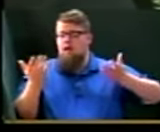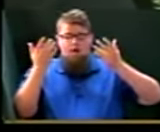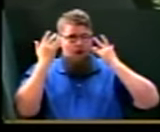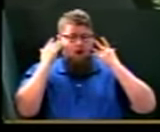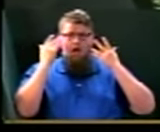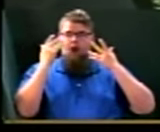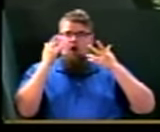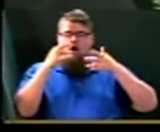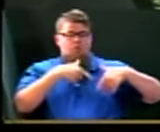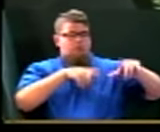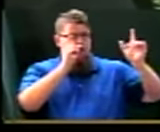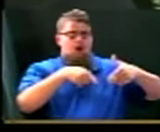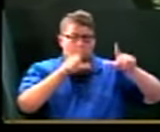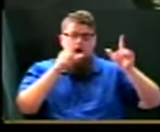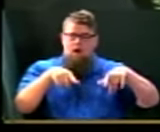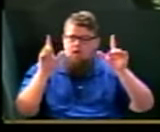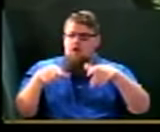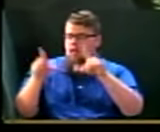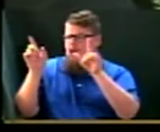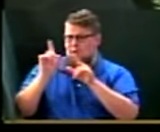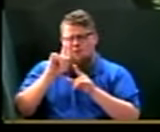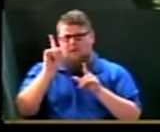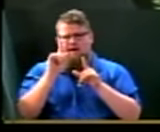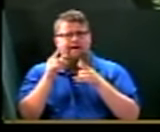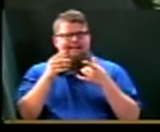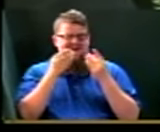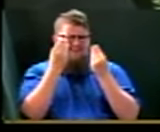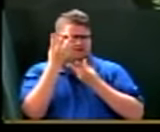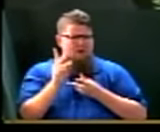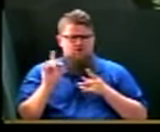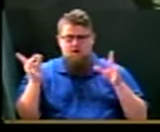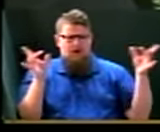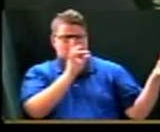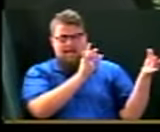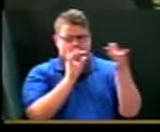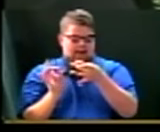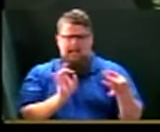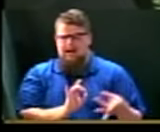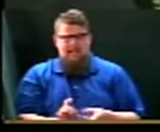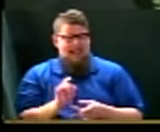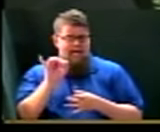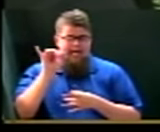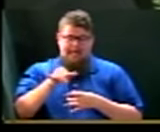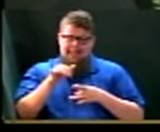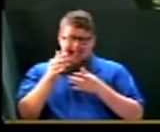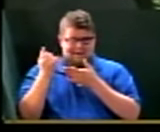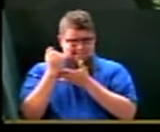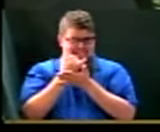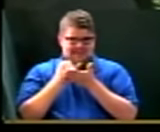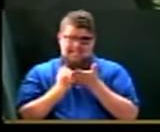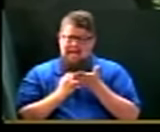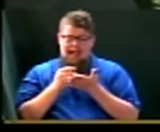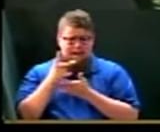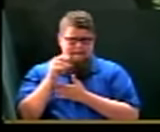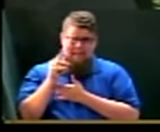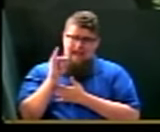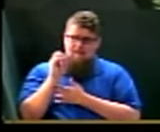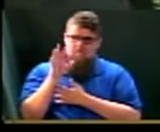to screen and figure out where all of the information is. The platform is incredibly